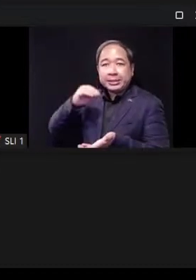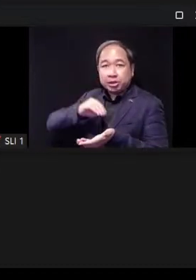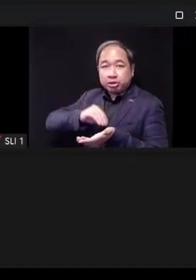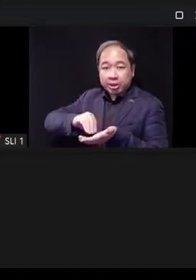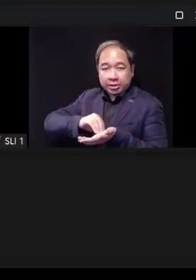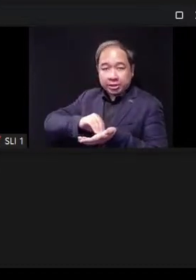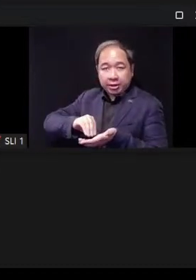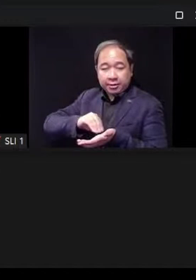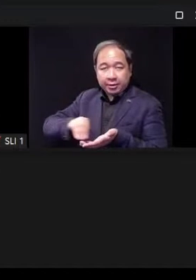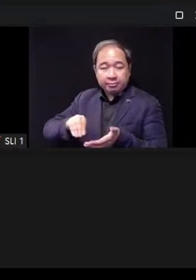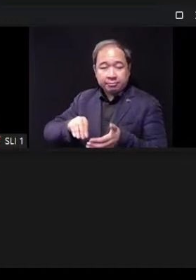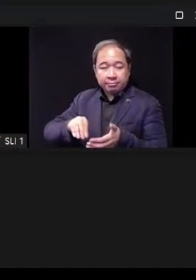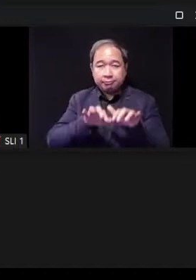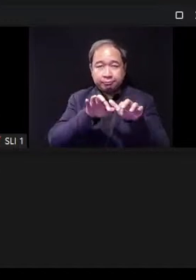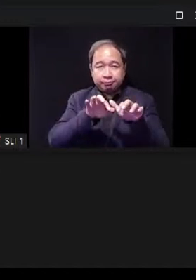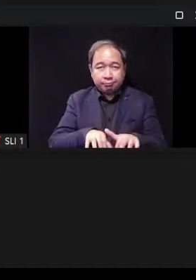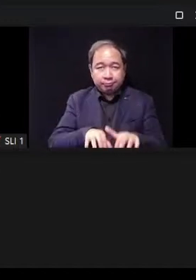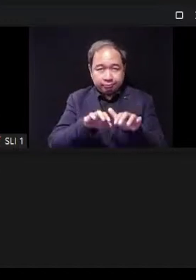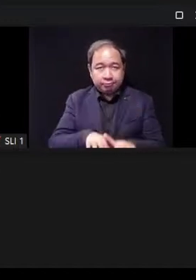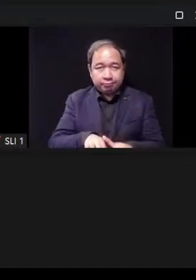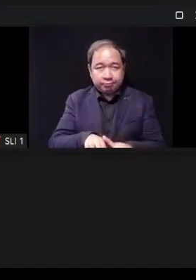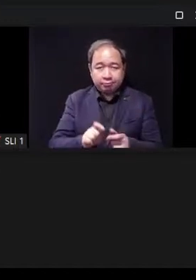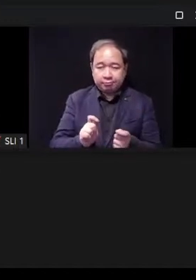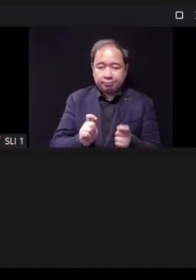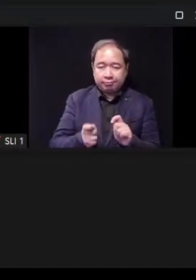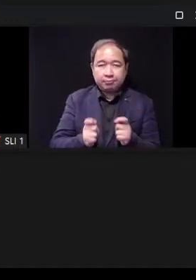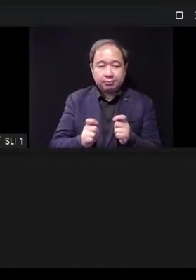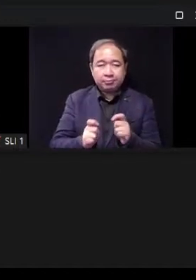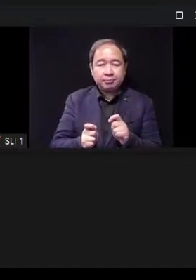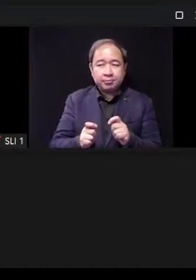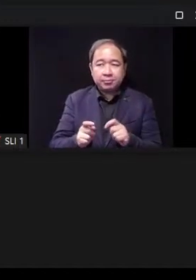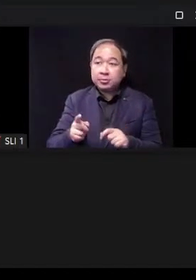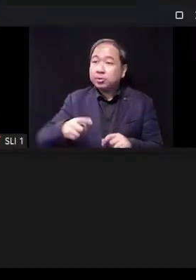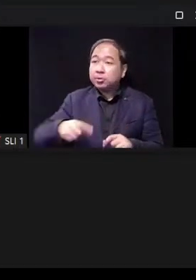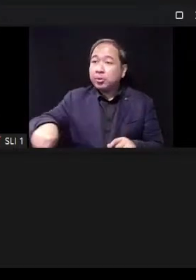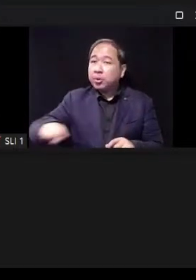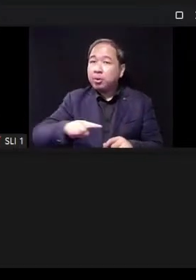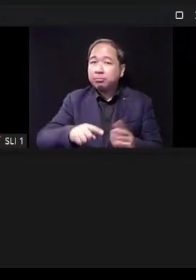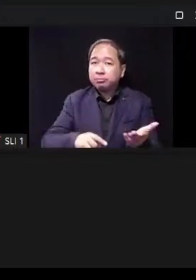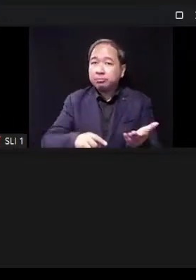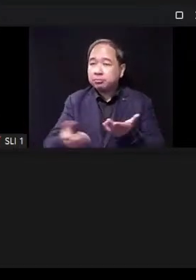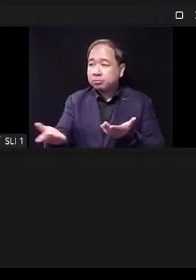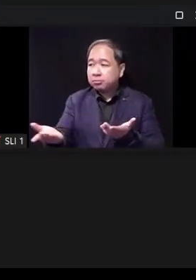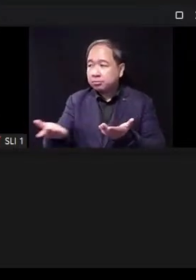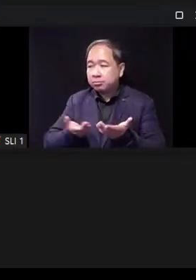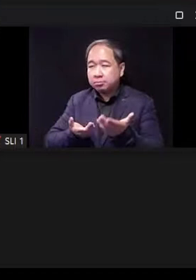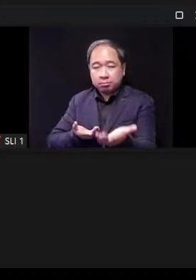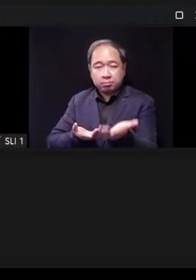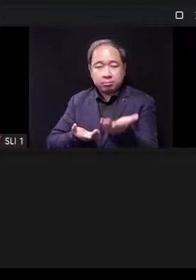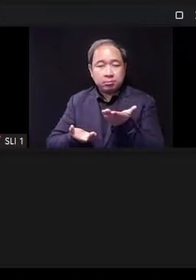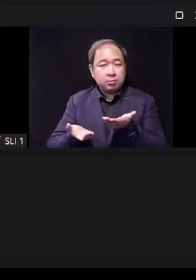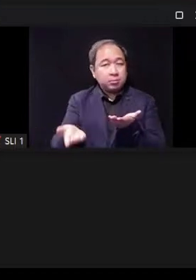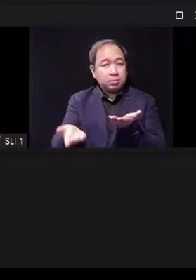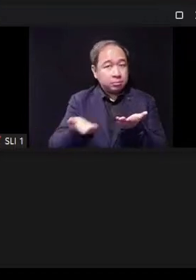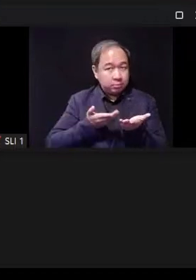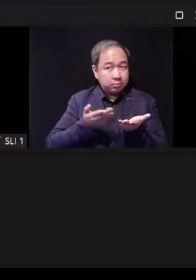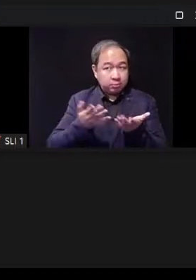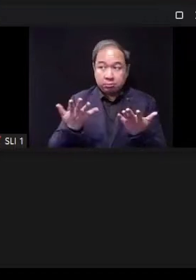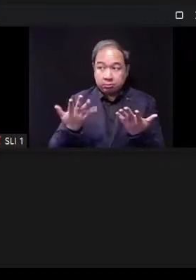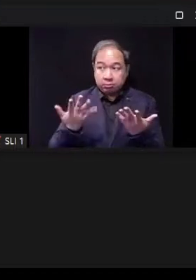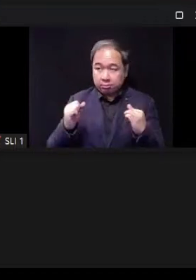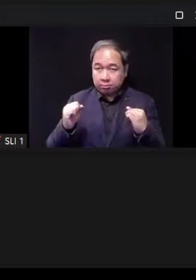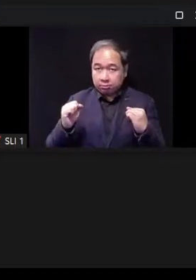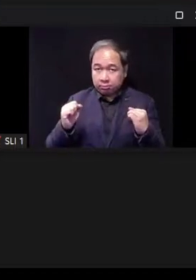finalizing the edits given everyone's suggestions and compromise.